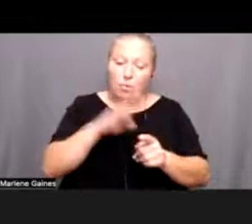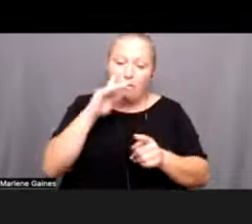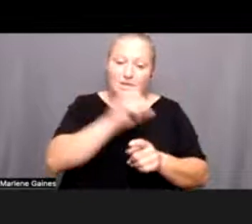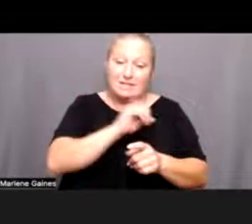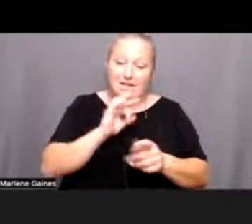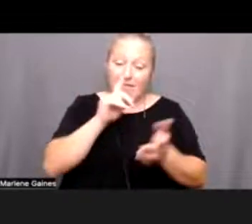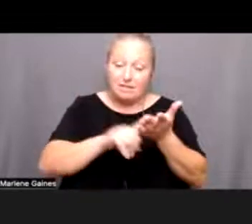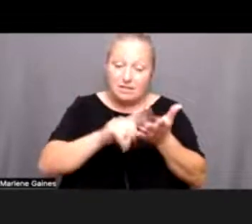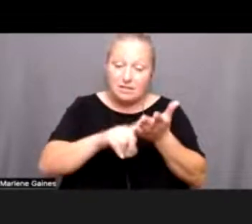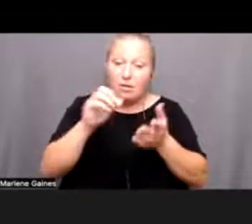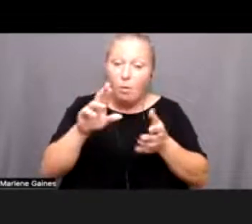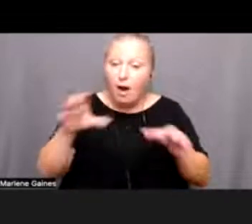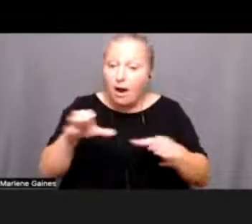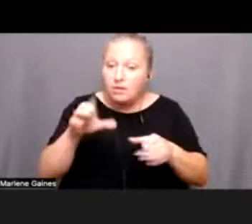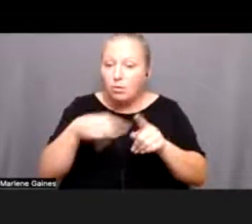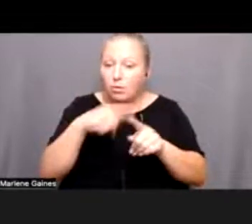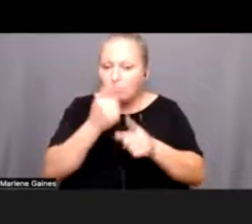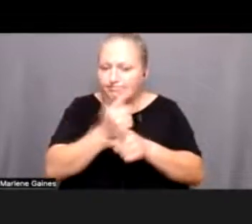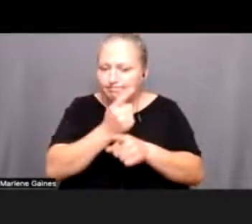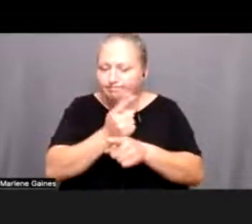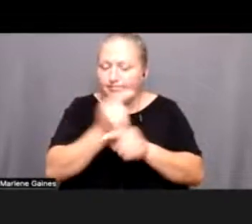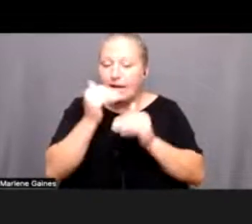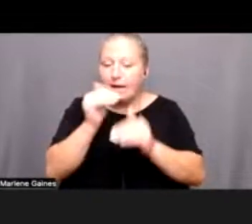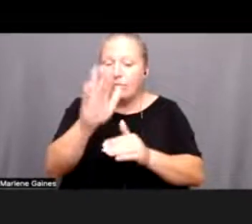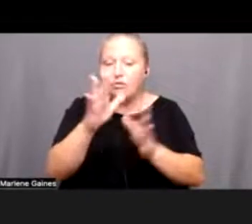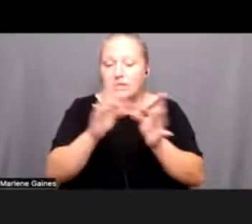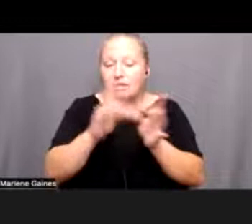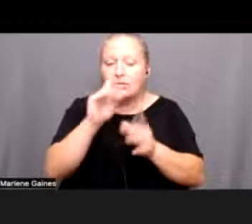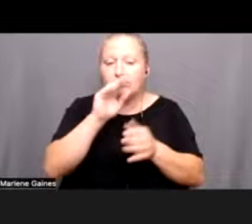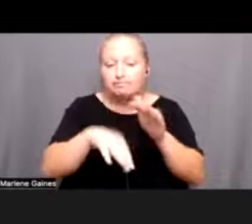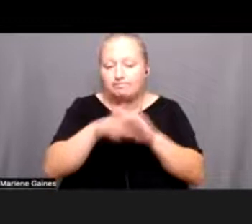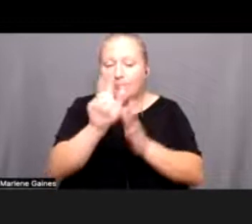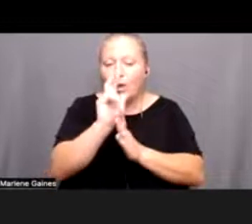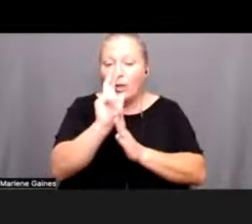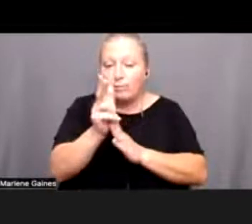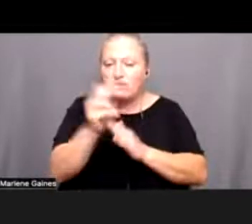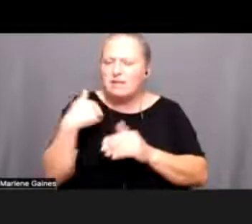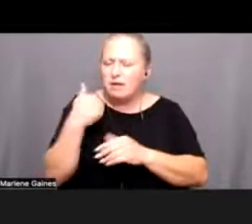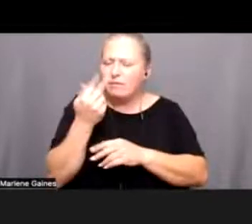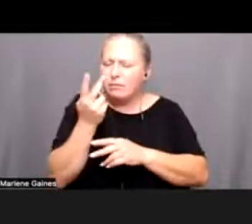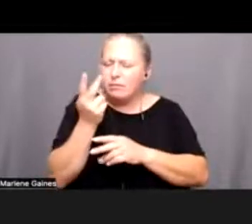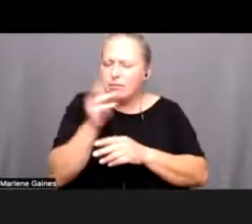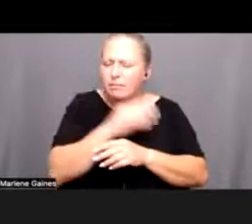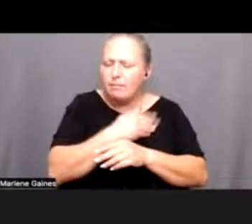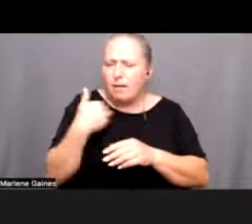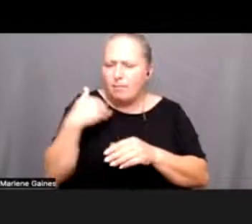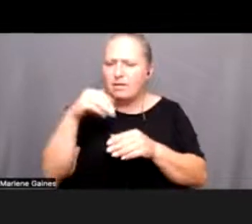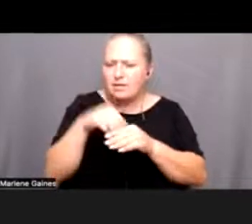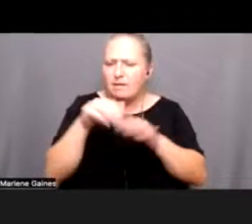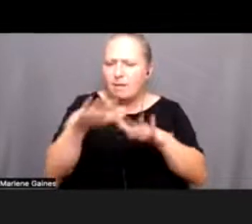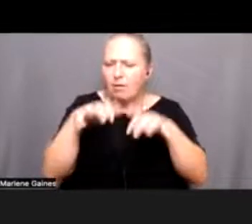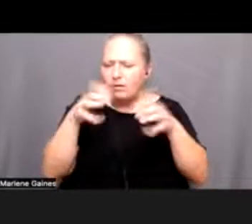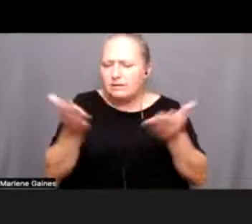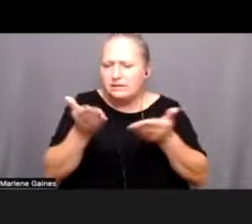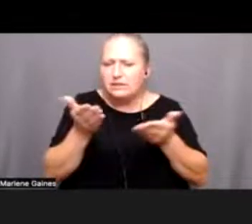and/or action. Where appropriate, please limit your statements to 3 minutes. And we do have a couple of members in the audience here, and